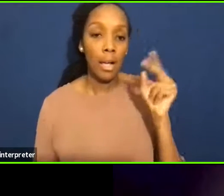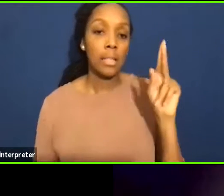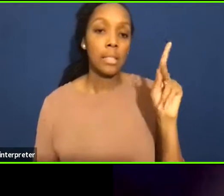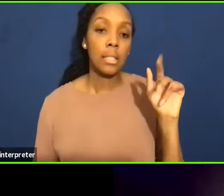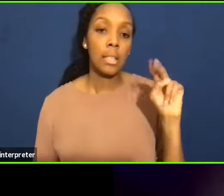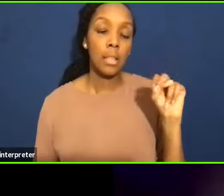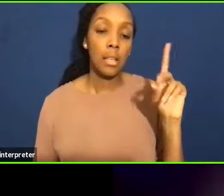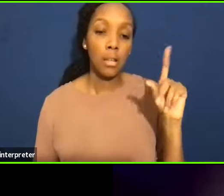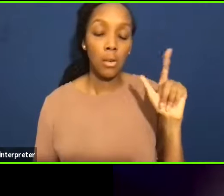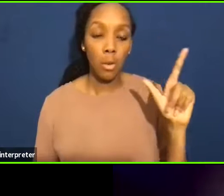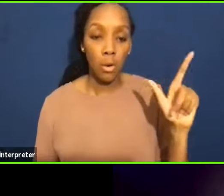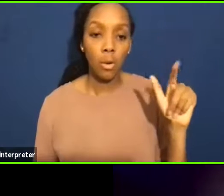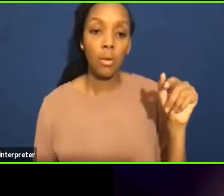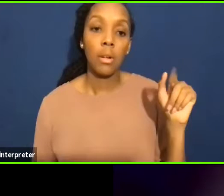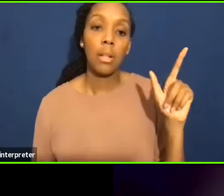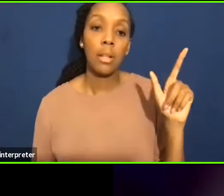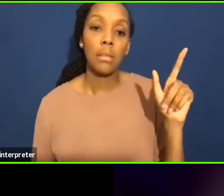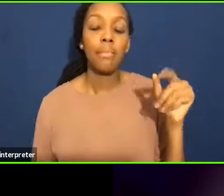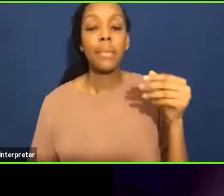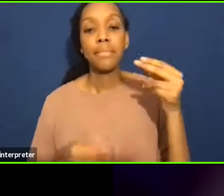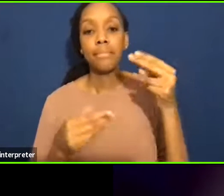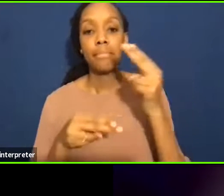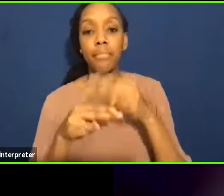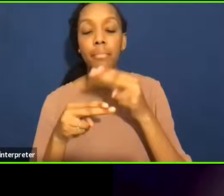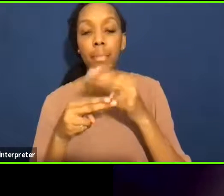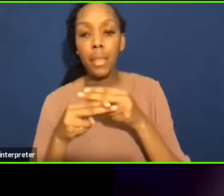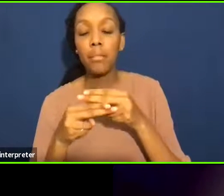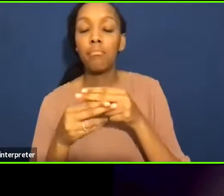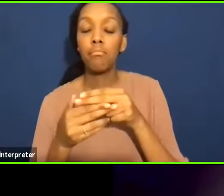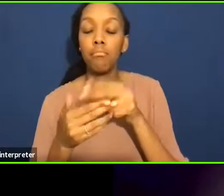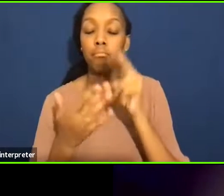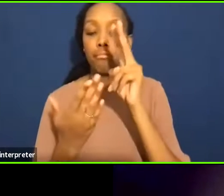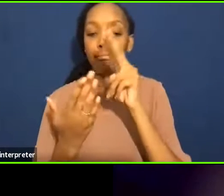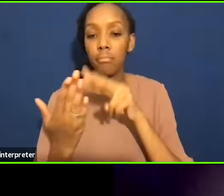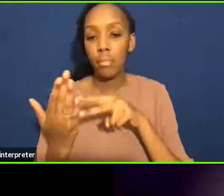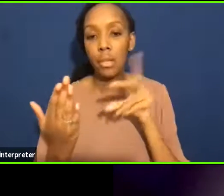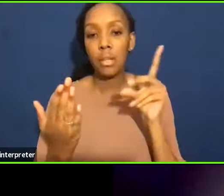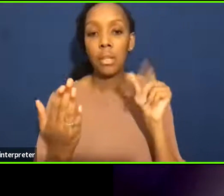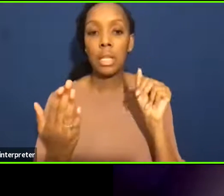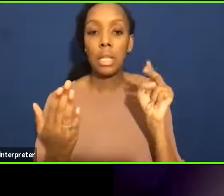Awa, Carmen, Leslie, Nicolette, Mason, Edmund,